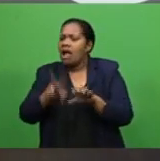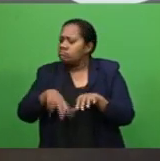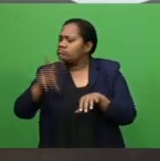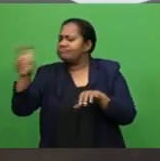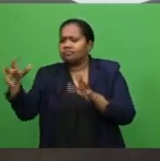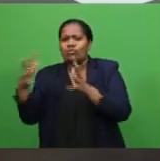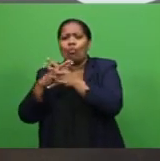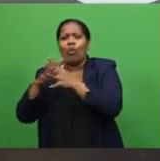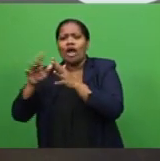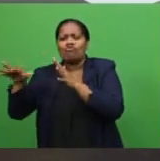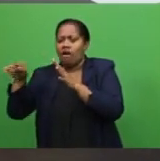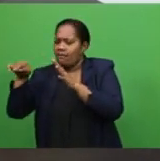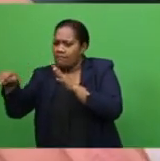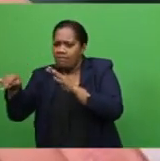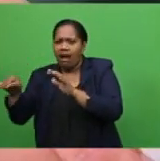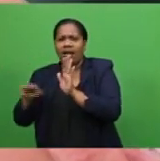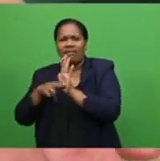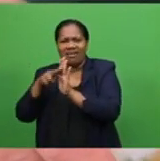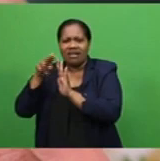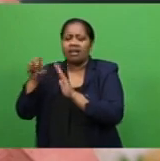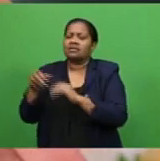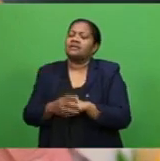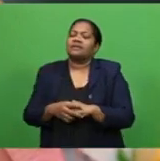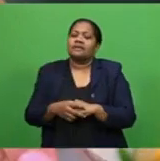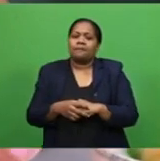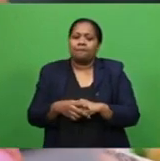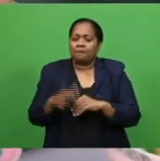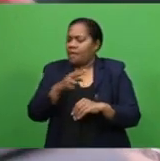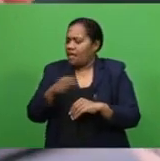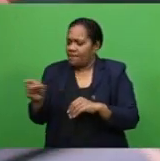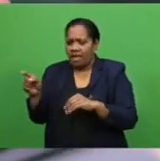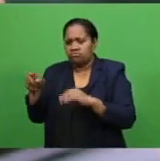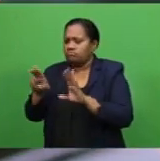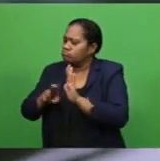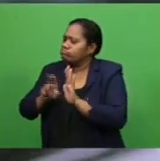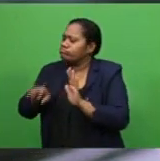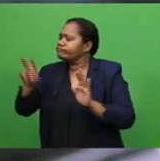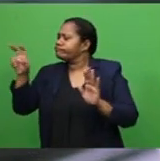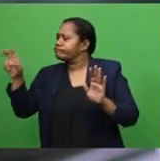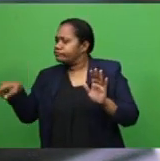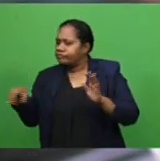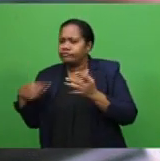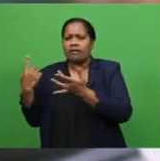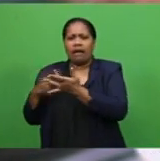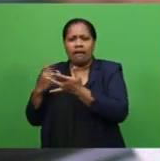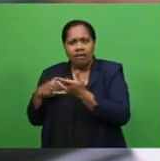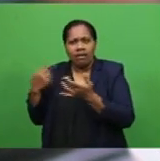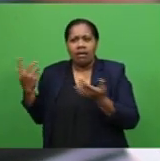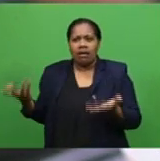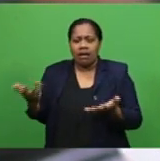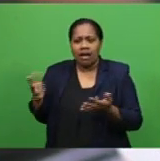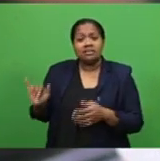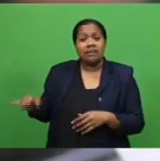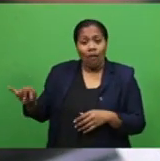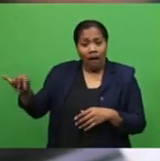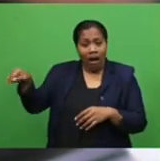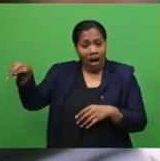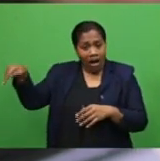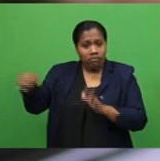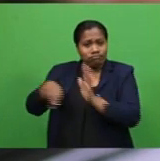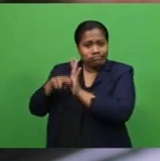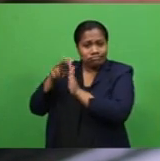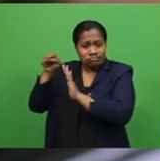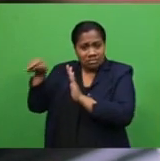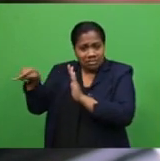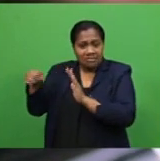Bay, I left Windrocker, joined Malamala Beach Club, and then I left and went right up to Yasawa, where I currently